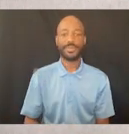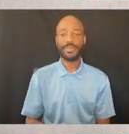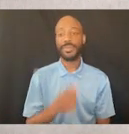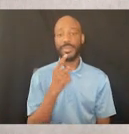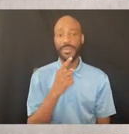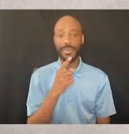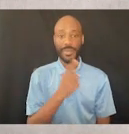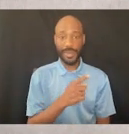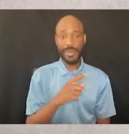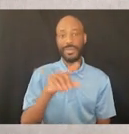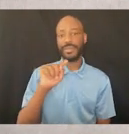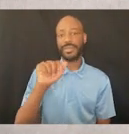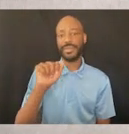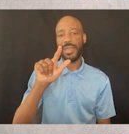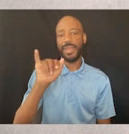art.